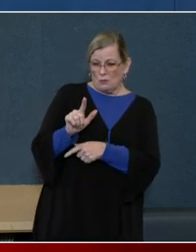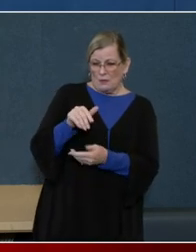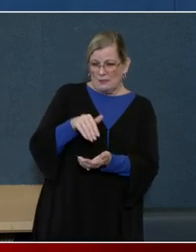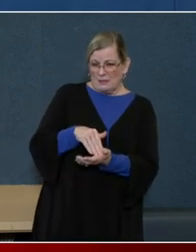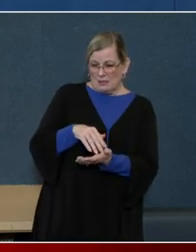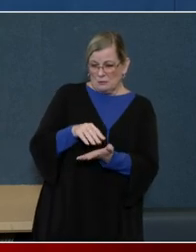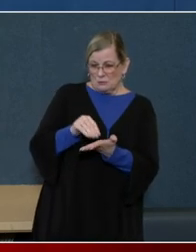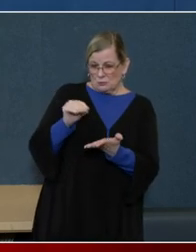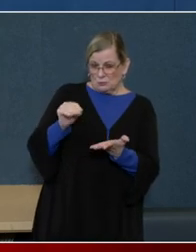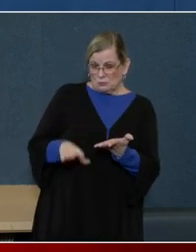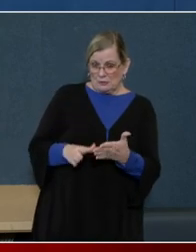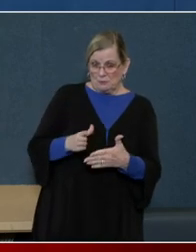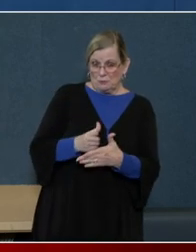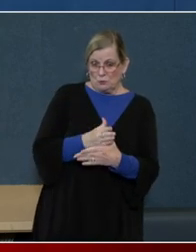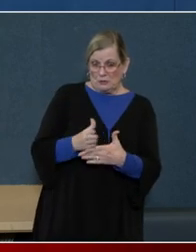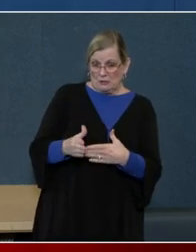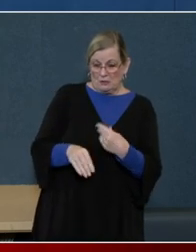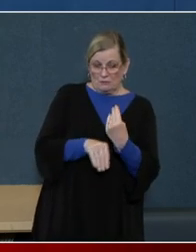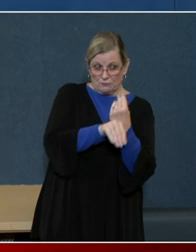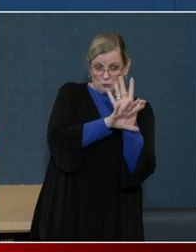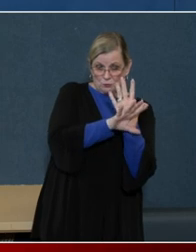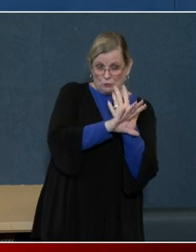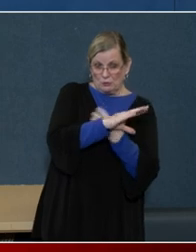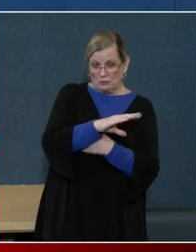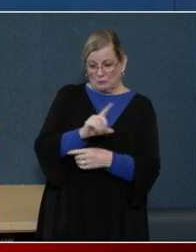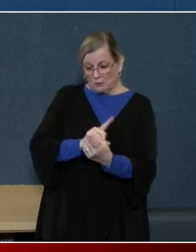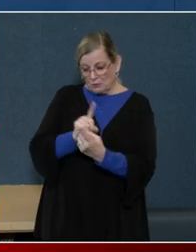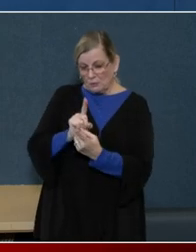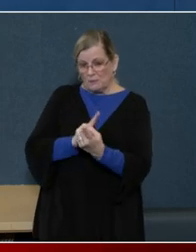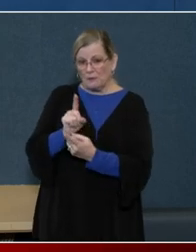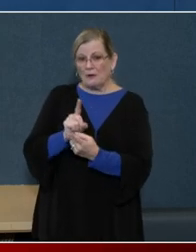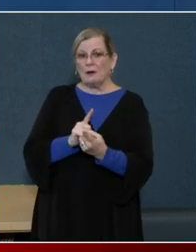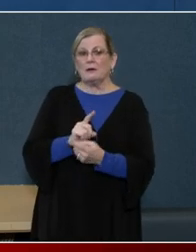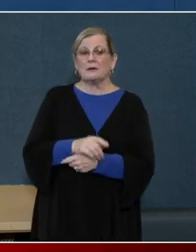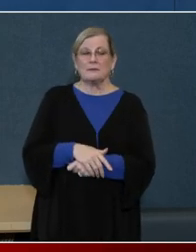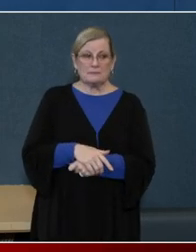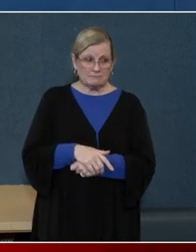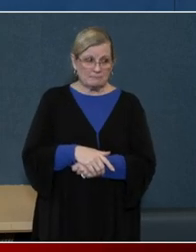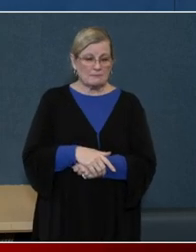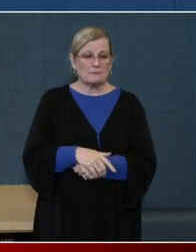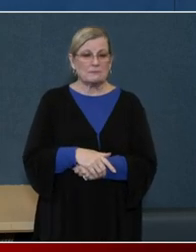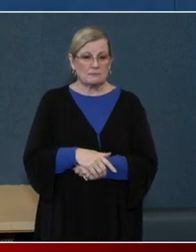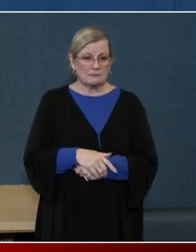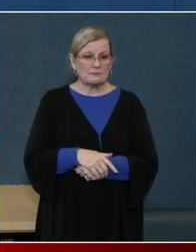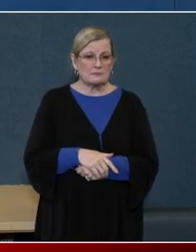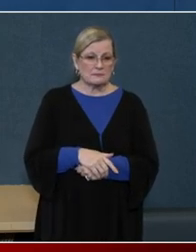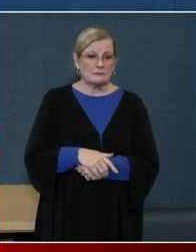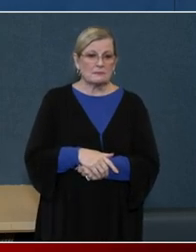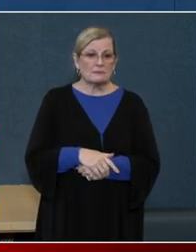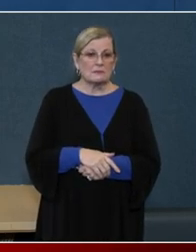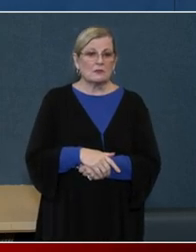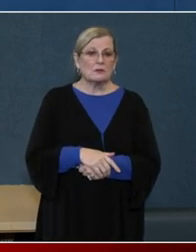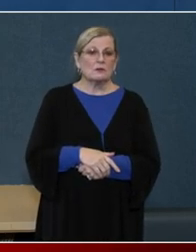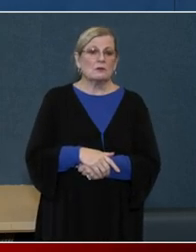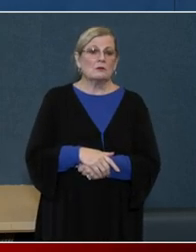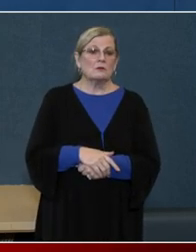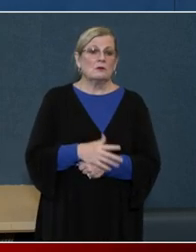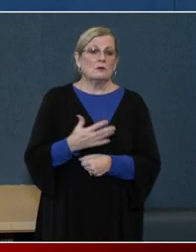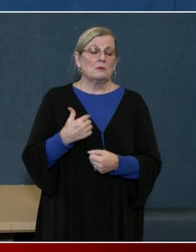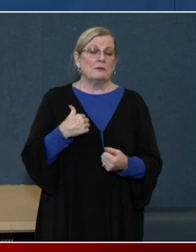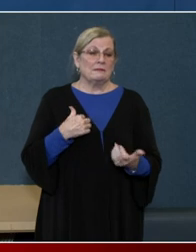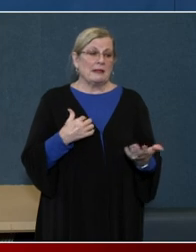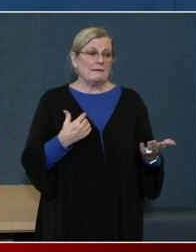learning classroom and the Canvas academic real engagement classrooms. We believe that this